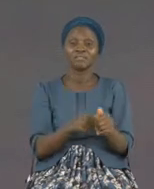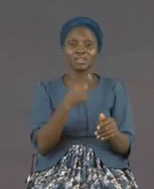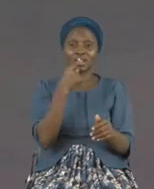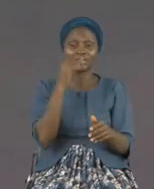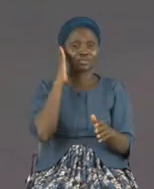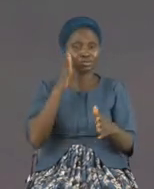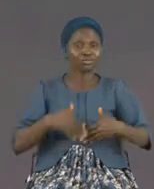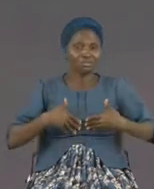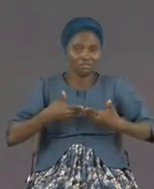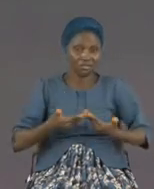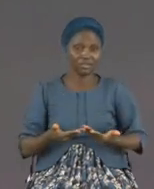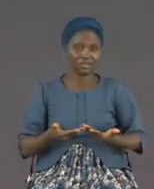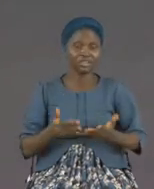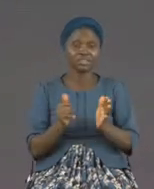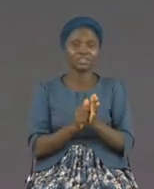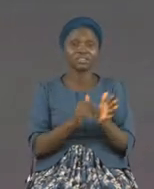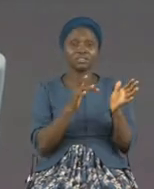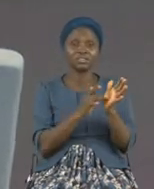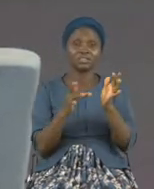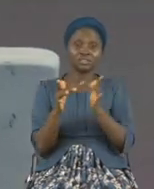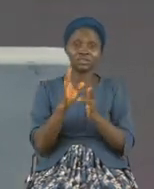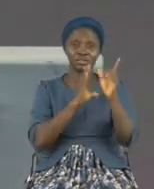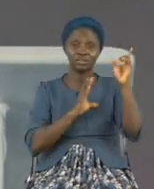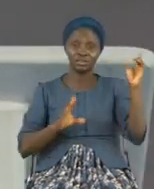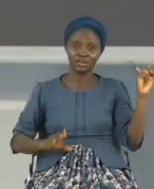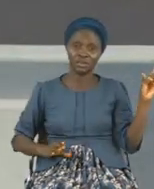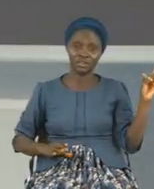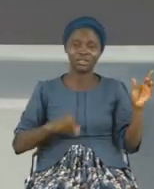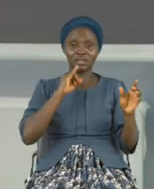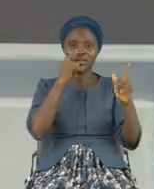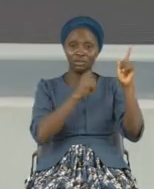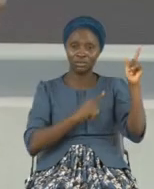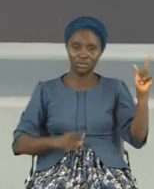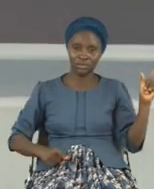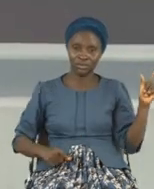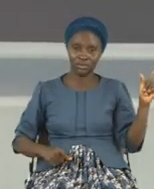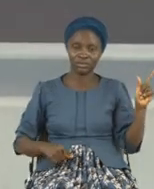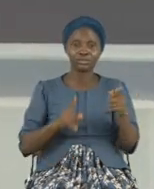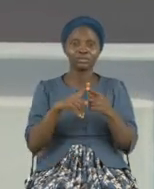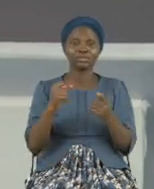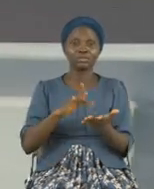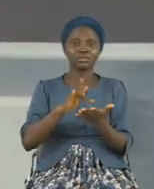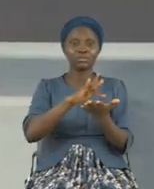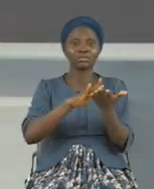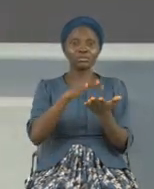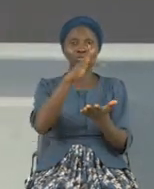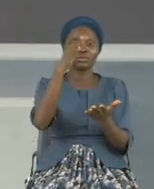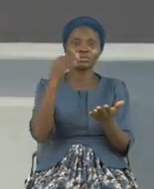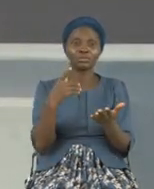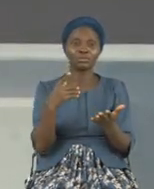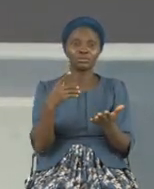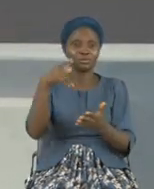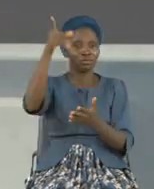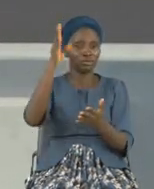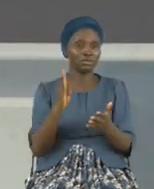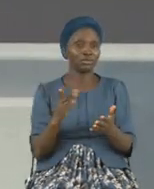confess that Jesus Christ is Lord, to the glory of God the